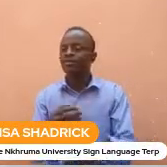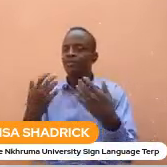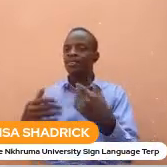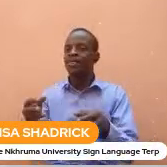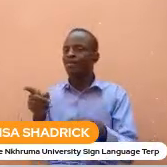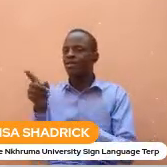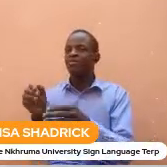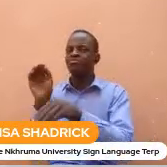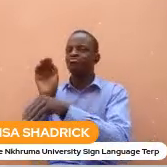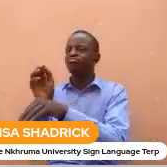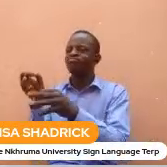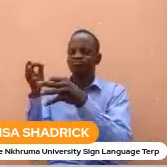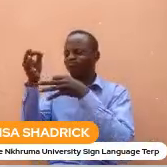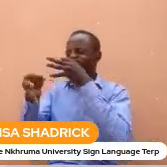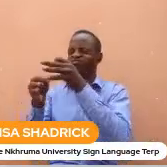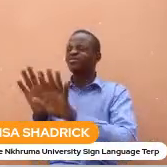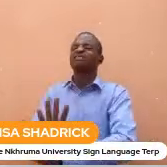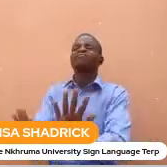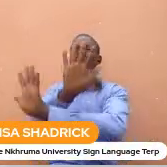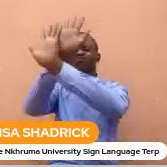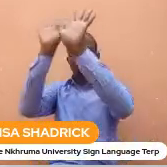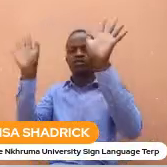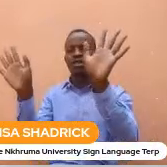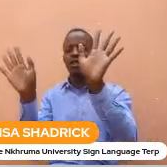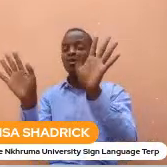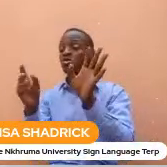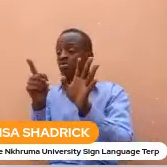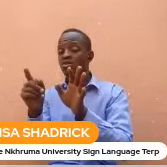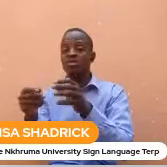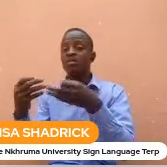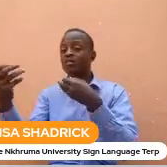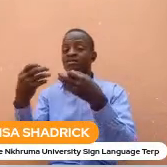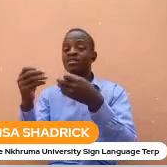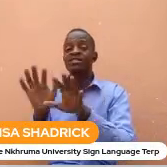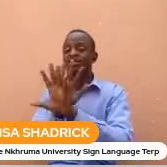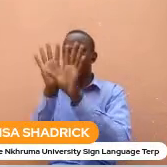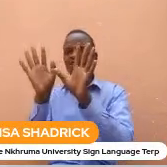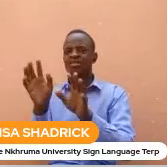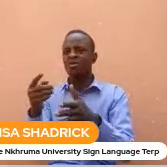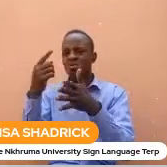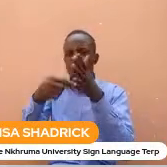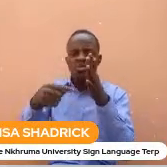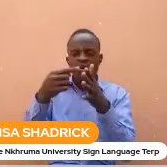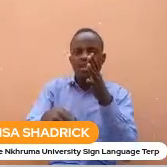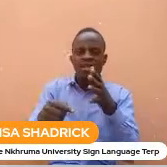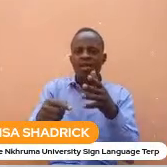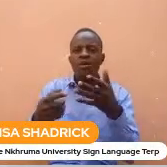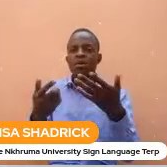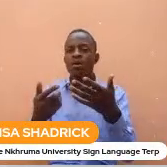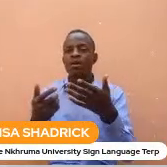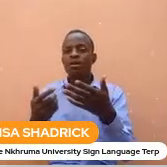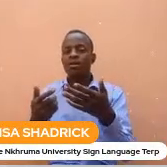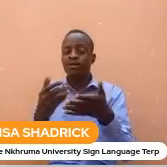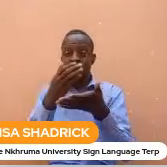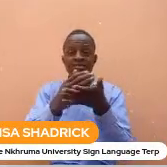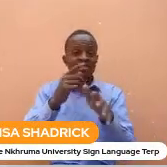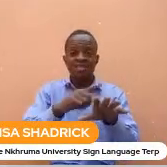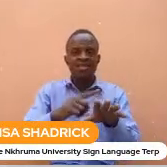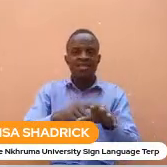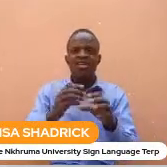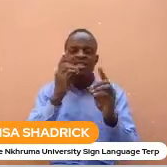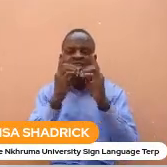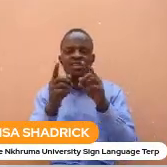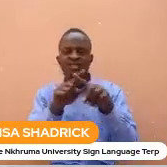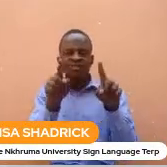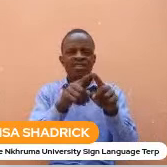lot of context into understanding what contraceptives are. Because time and time again, whenever you talk about contraceptives,